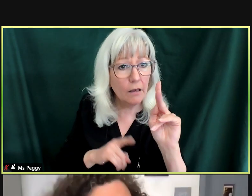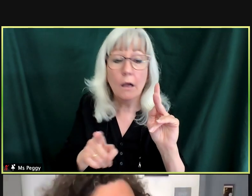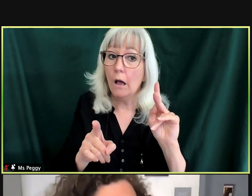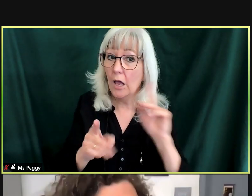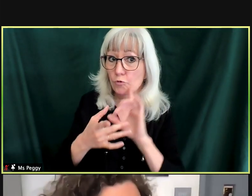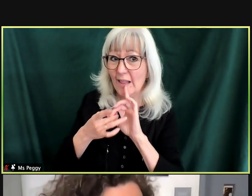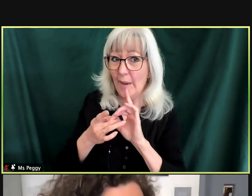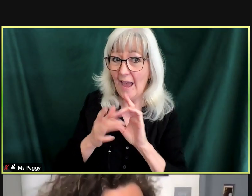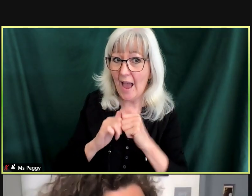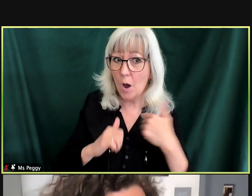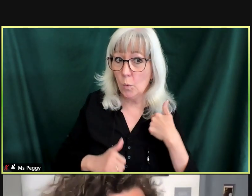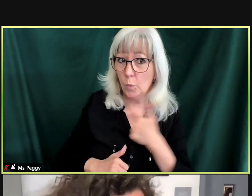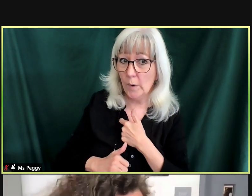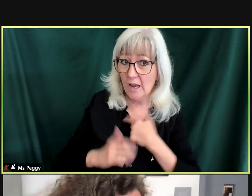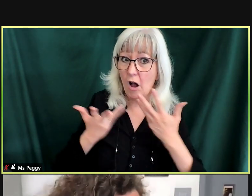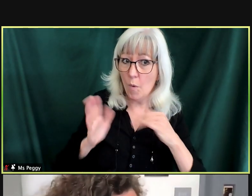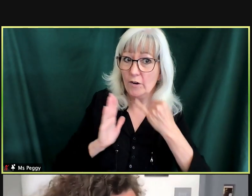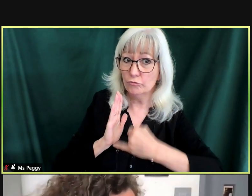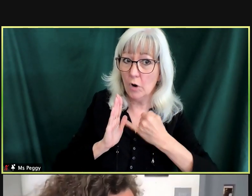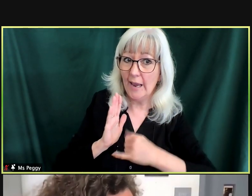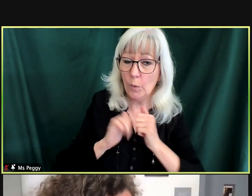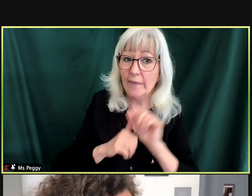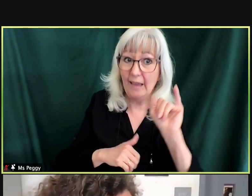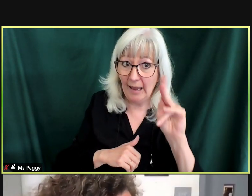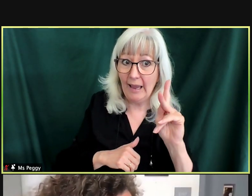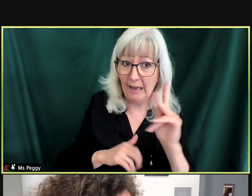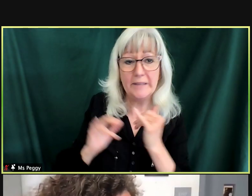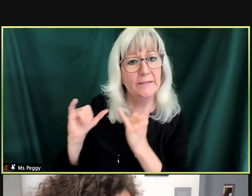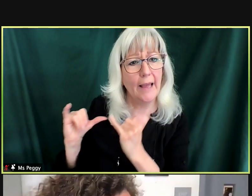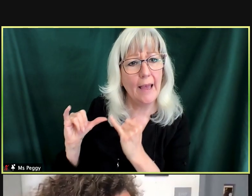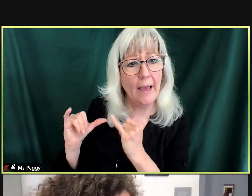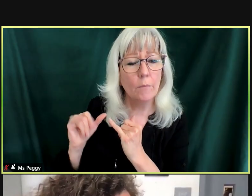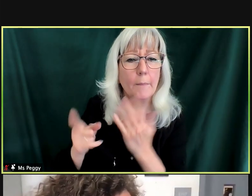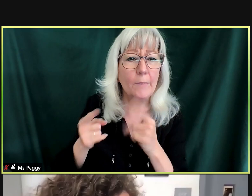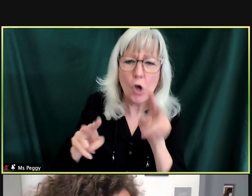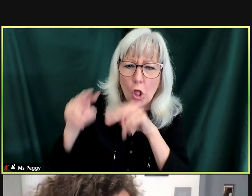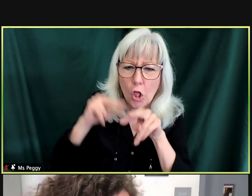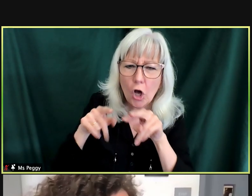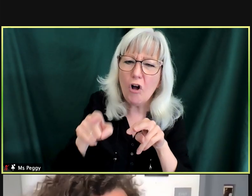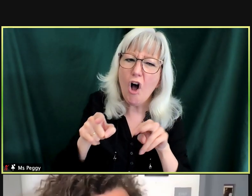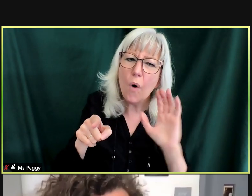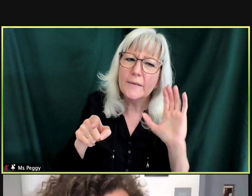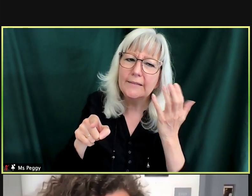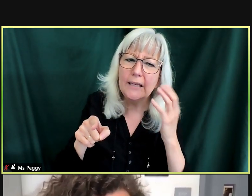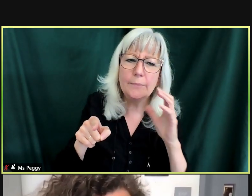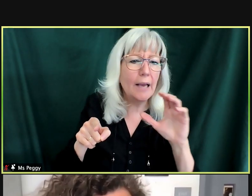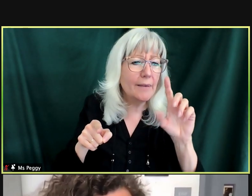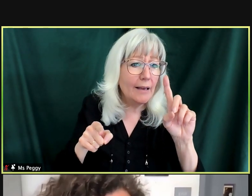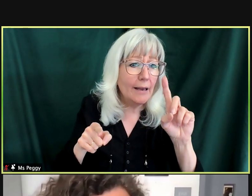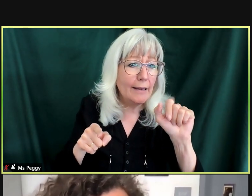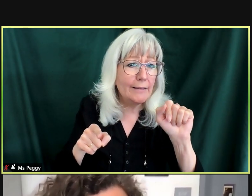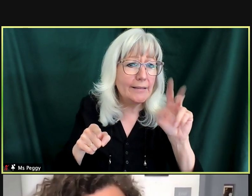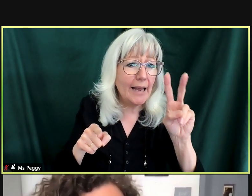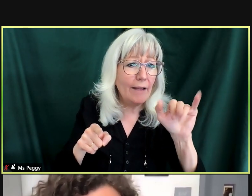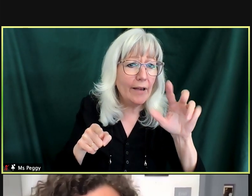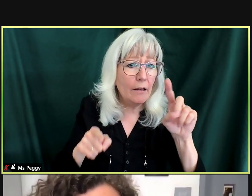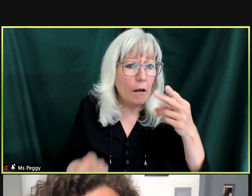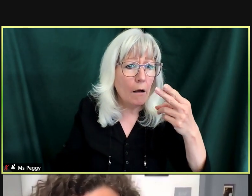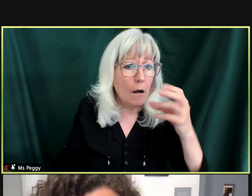ink. And you might think when you look at this, oh, it looks a little bit like David Hockney, because David